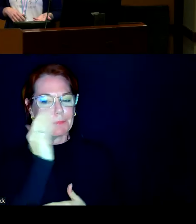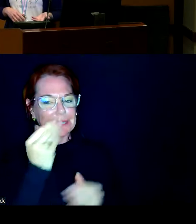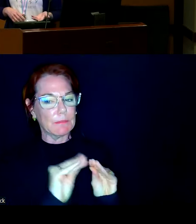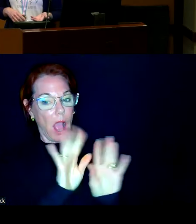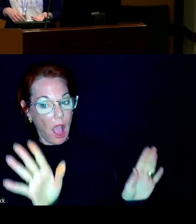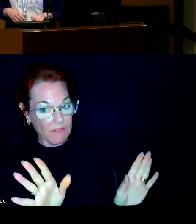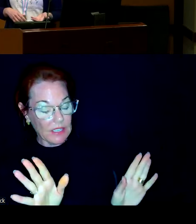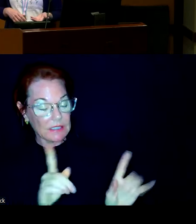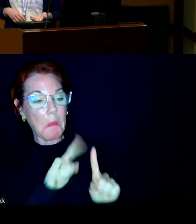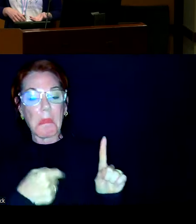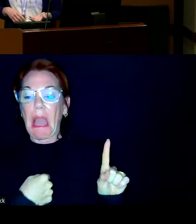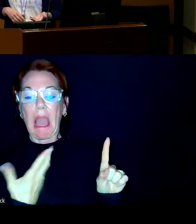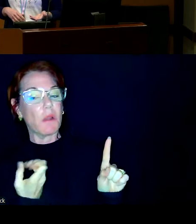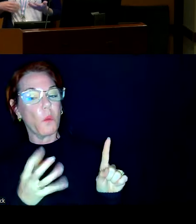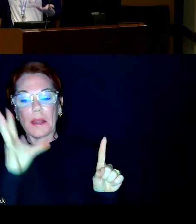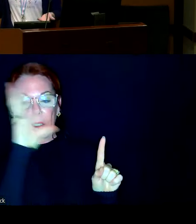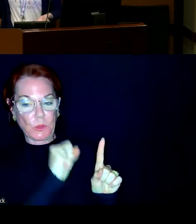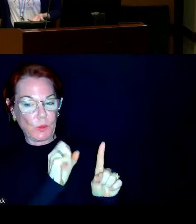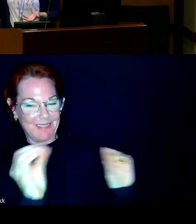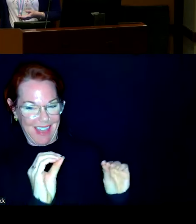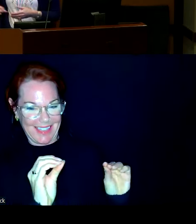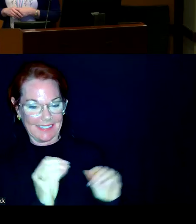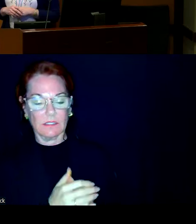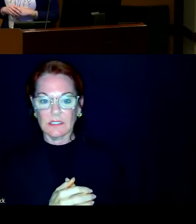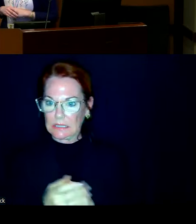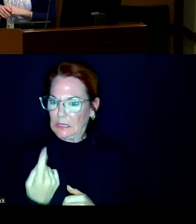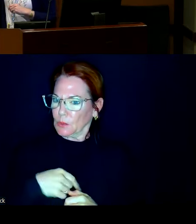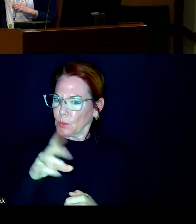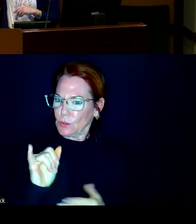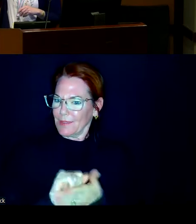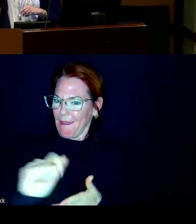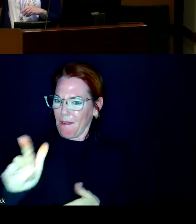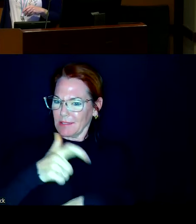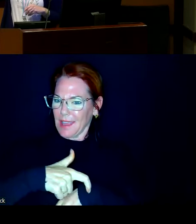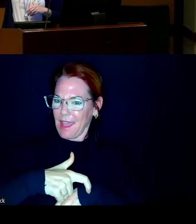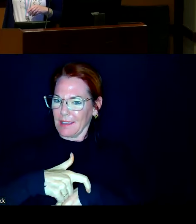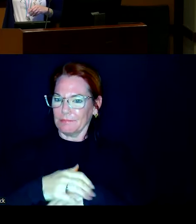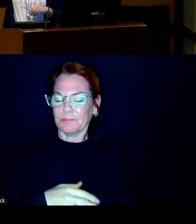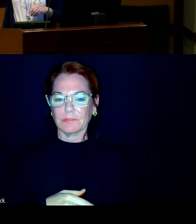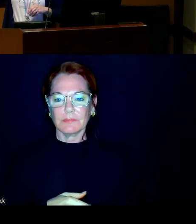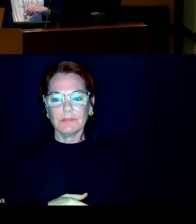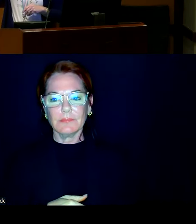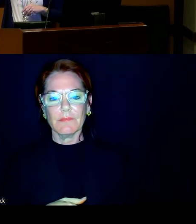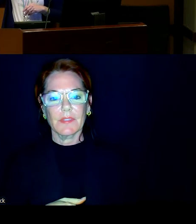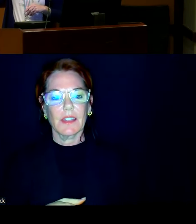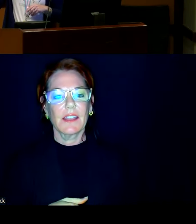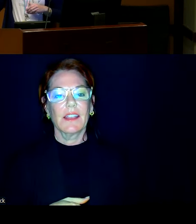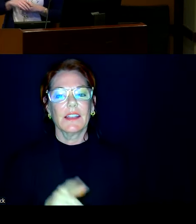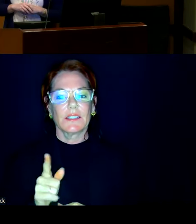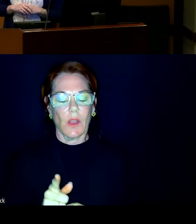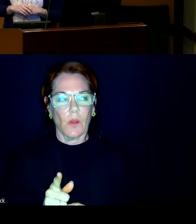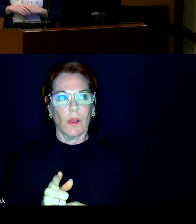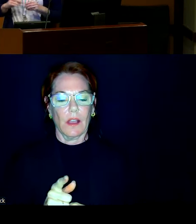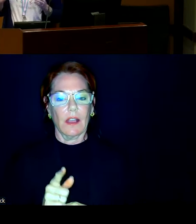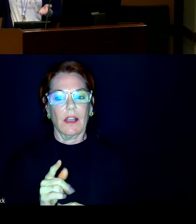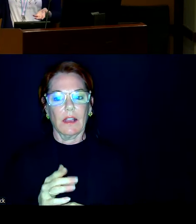question than make an assumption. And we do this all the time. I remember, so I put in here cutie to like prompt my memory. My grandma